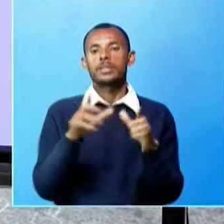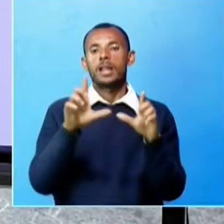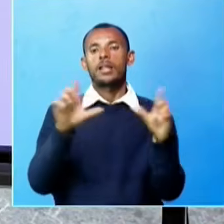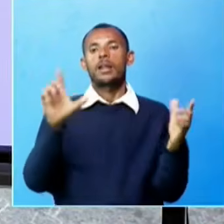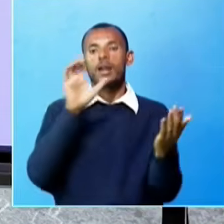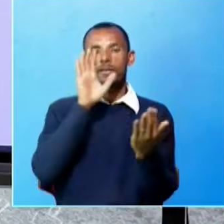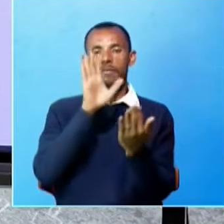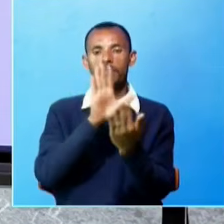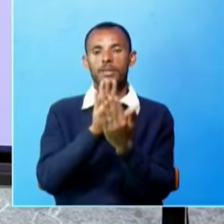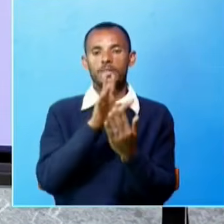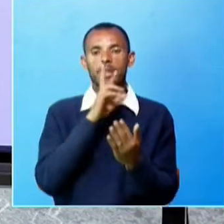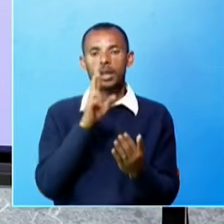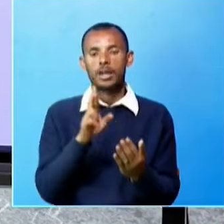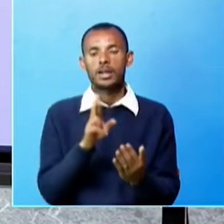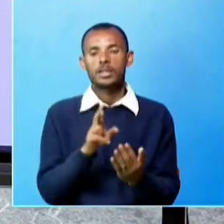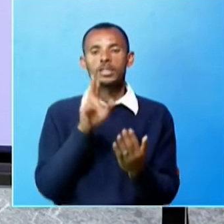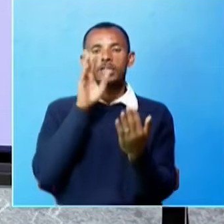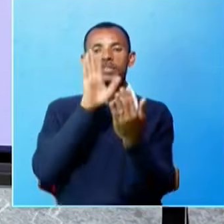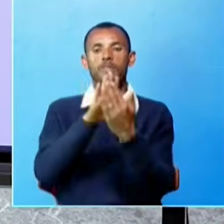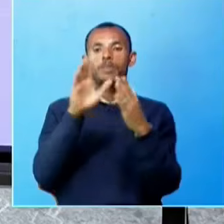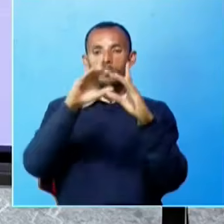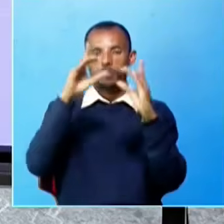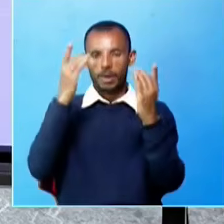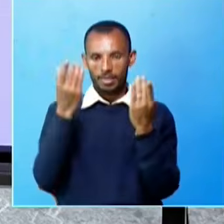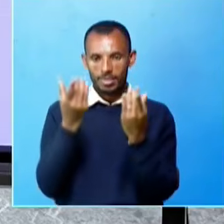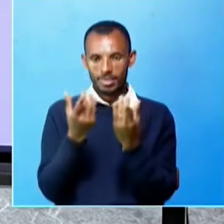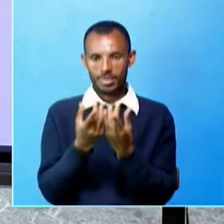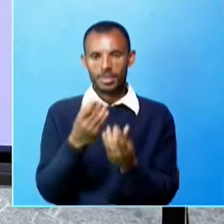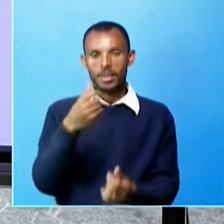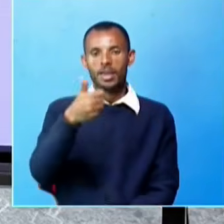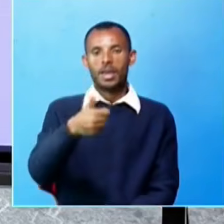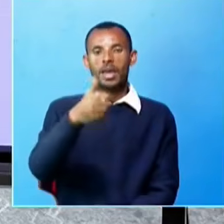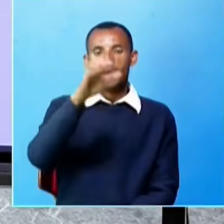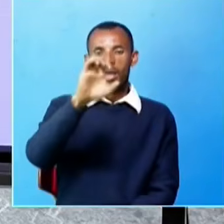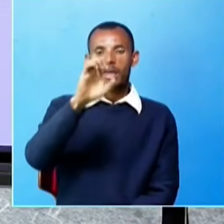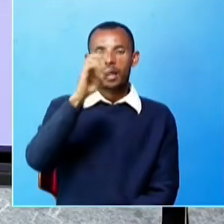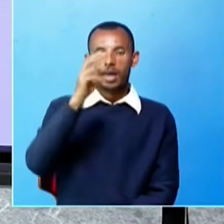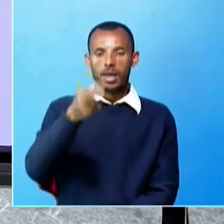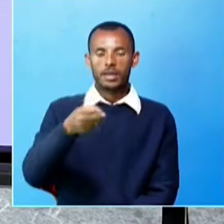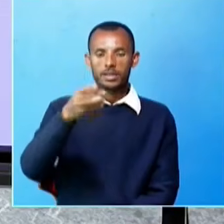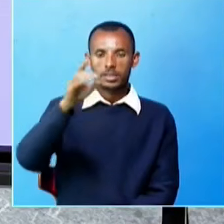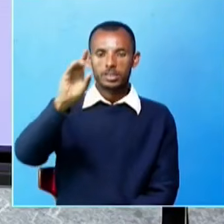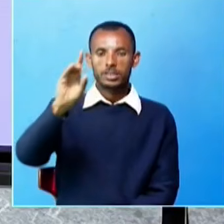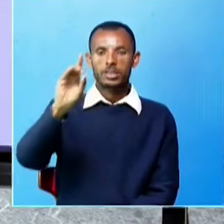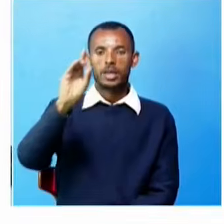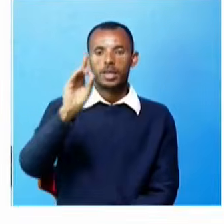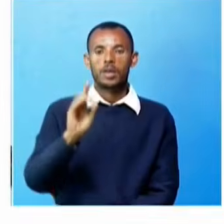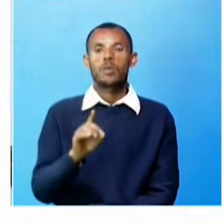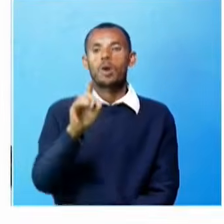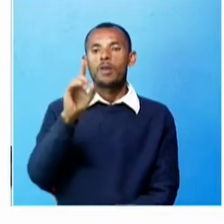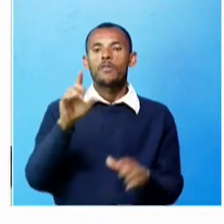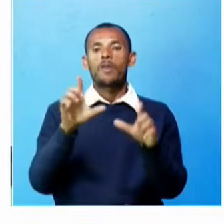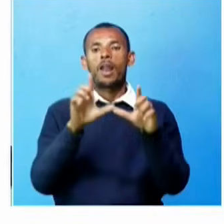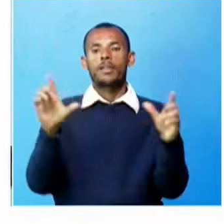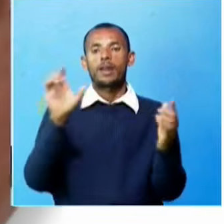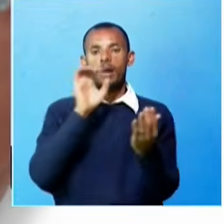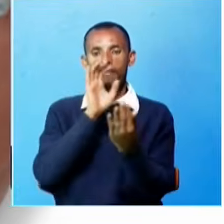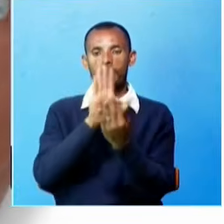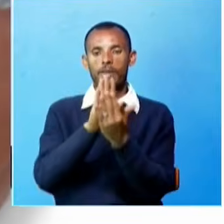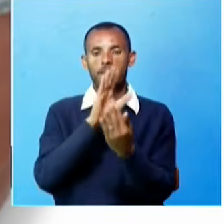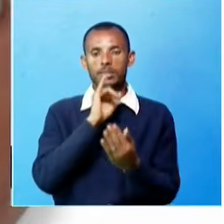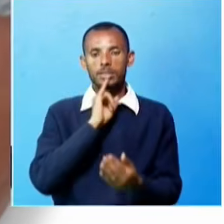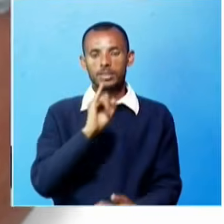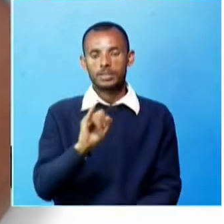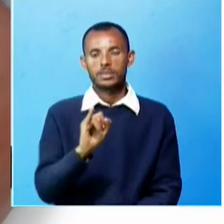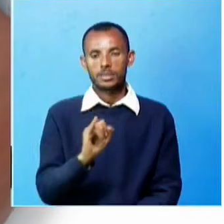are the front part, A, E, H, D. Okay, one of the lateral faces,